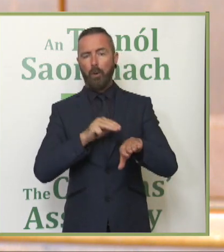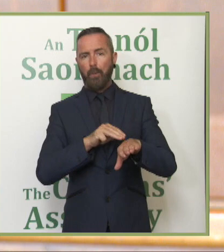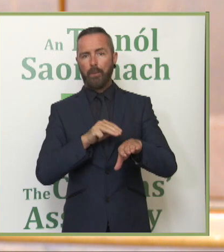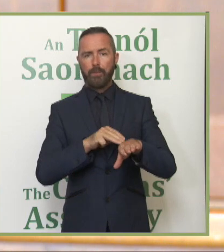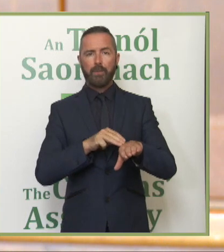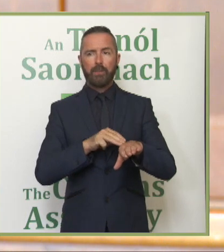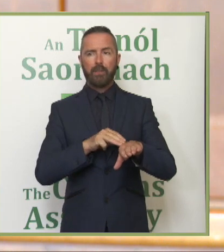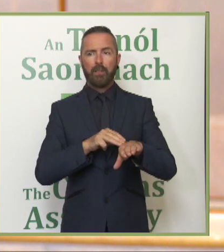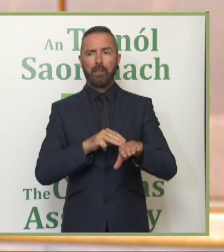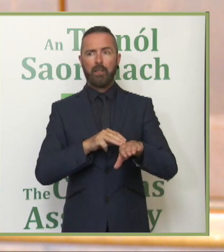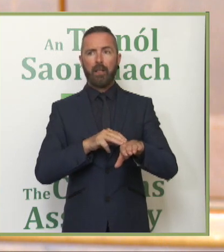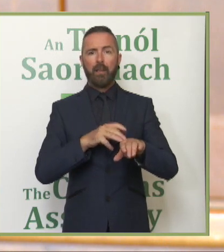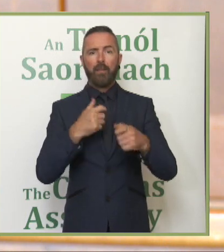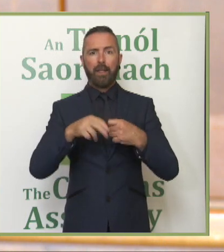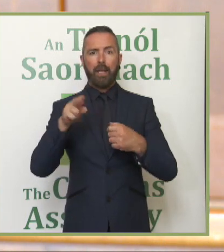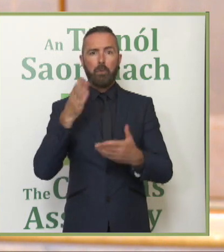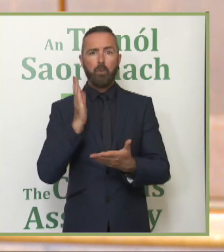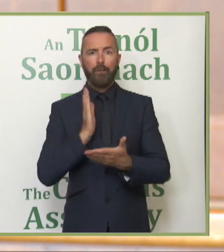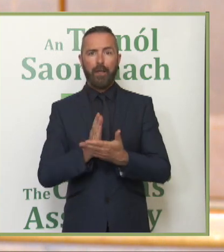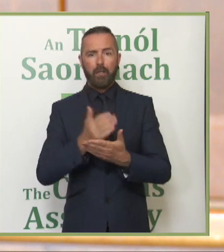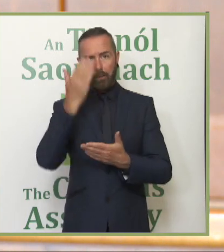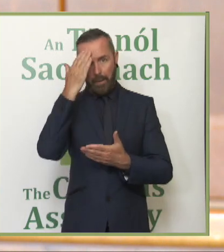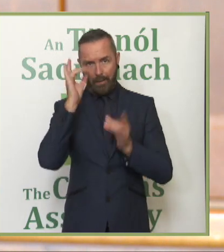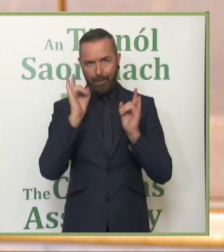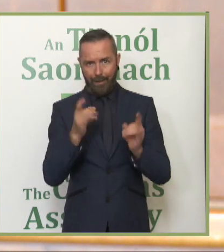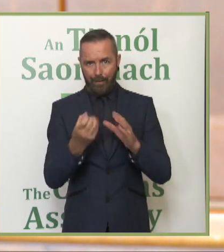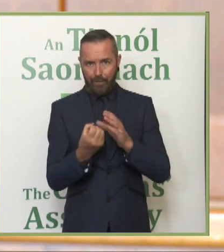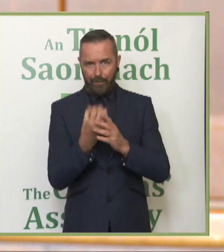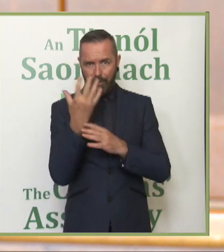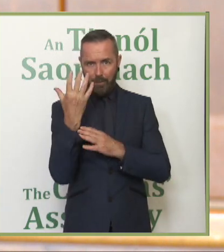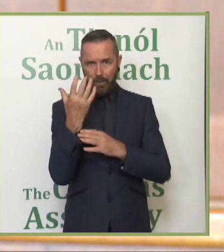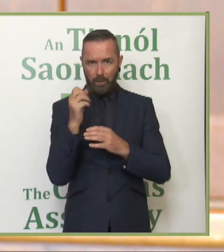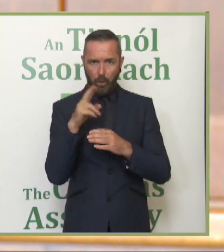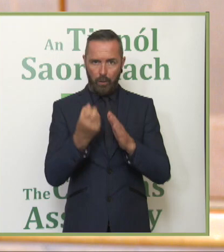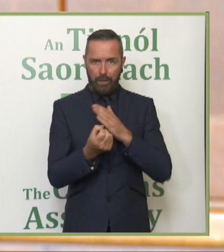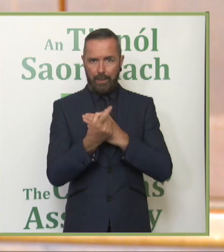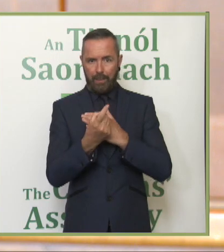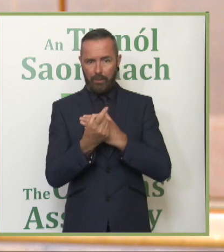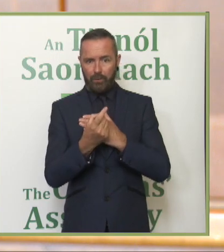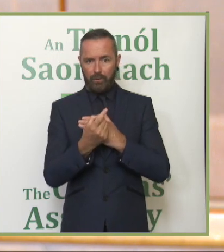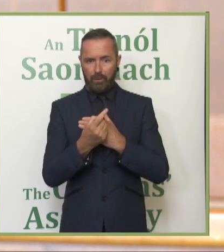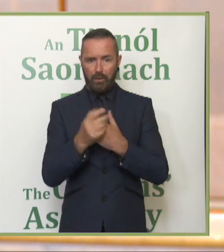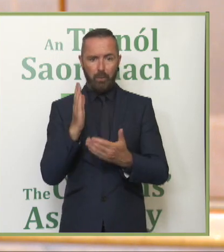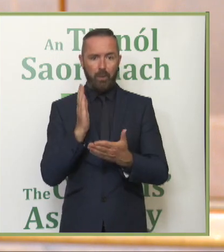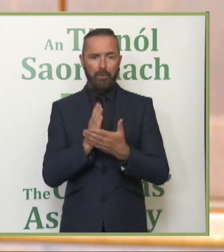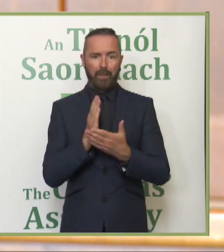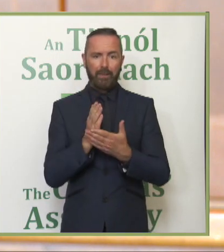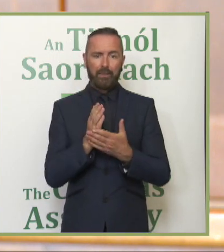that to prevent mental health, developing mental health, prevent, as